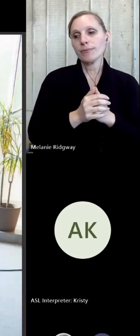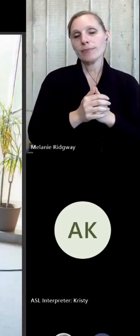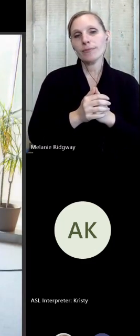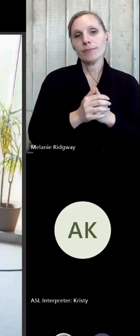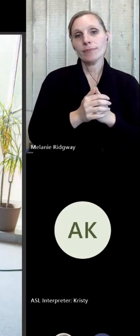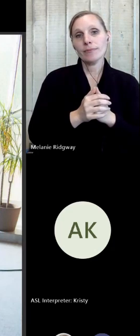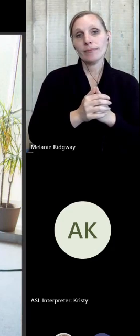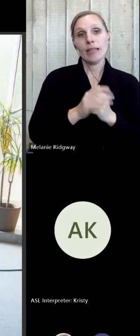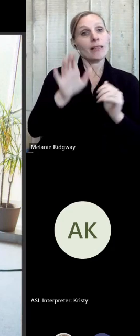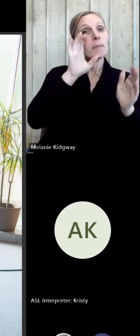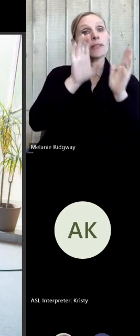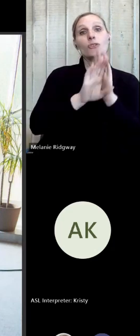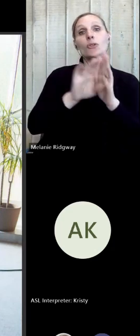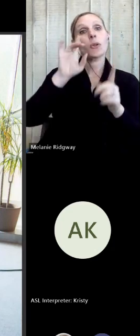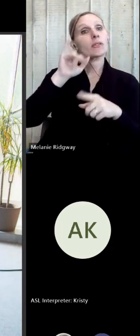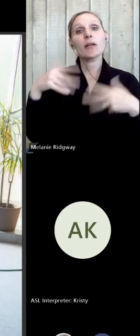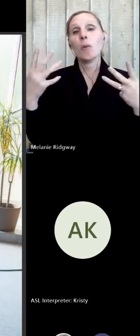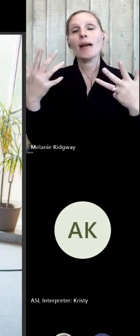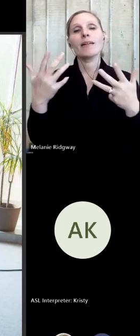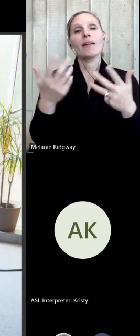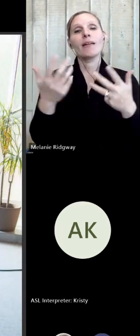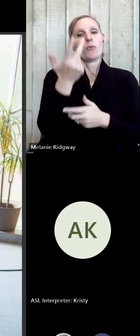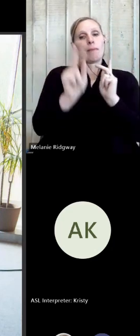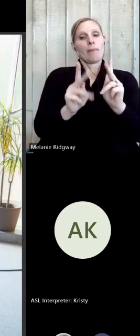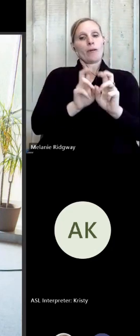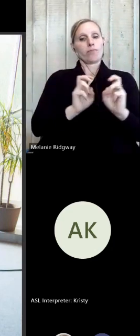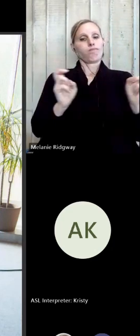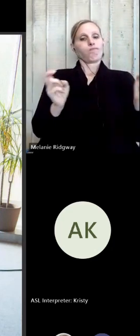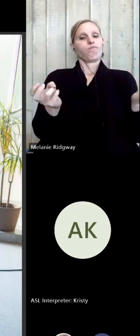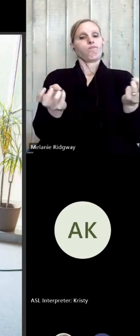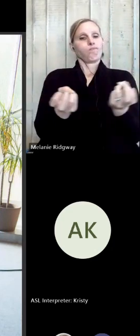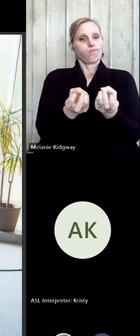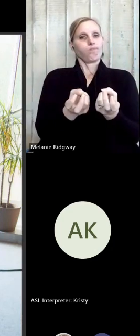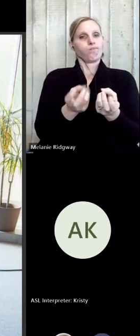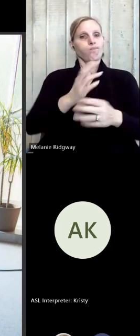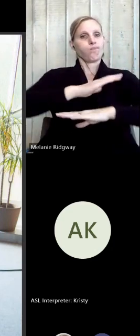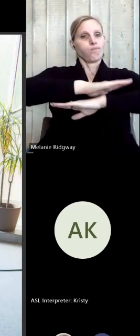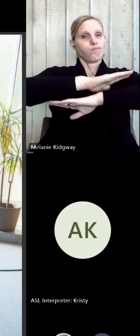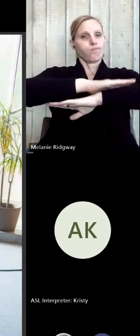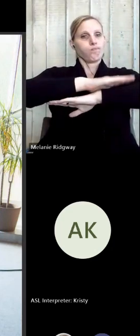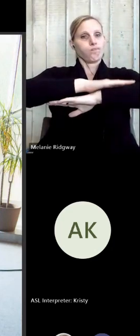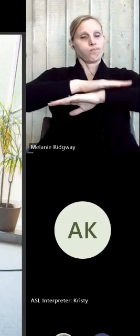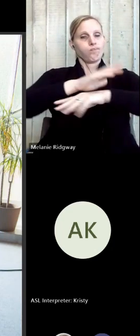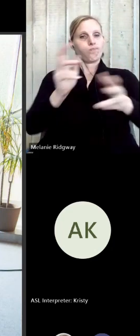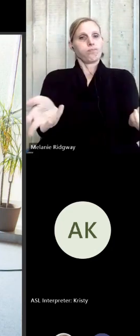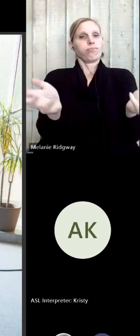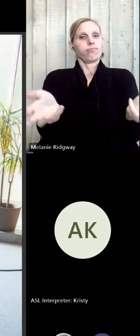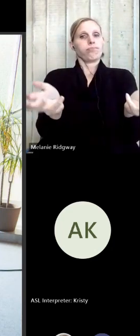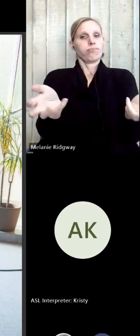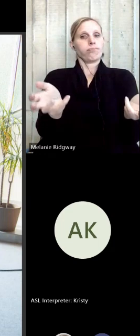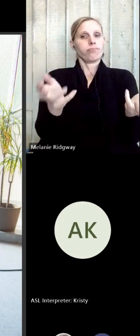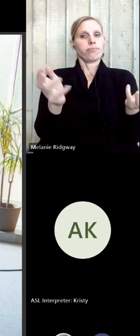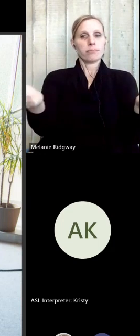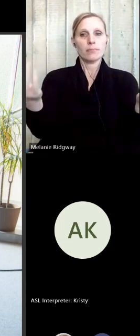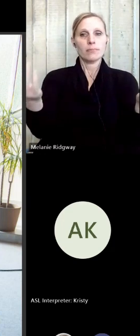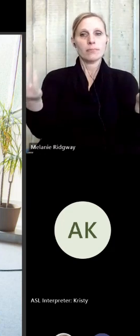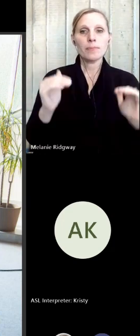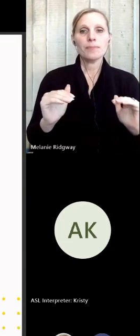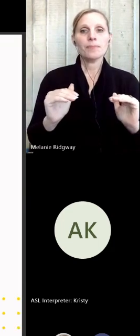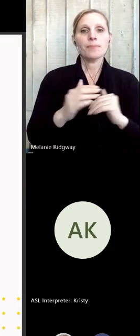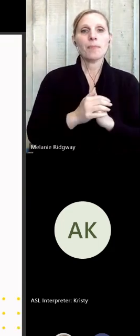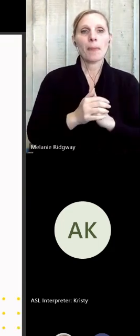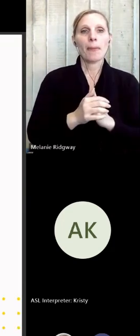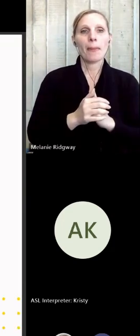of three people having a conversation sitting around a table. Next slide, please.